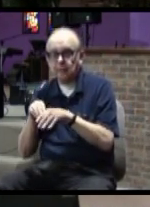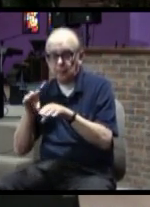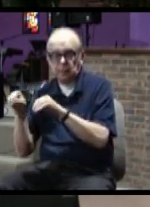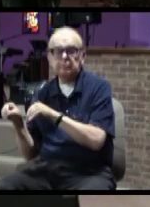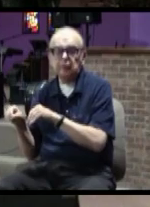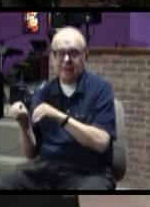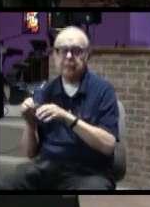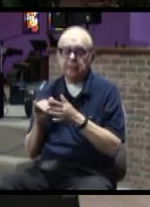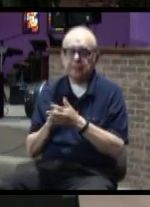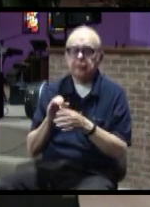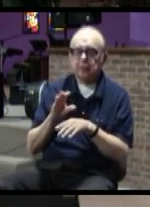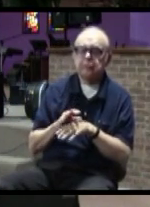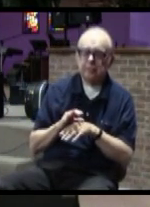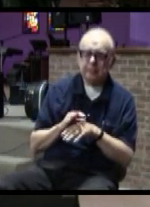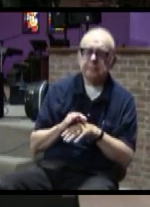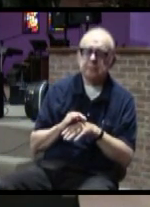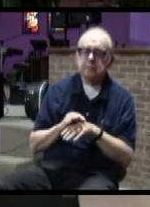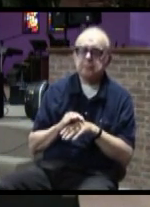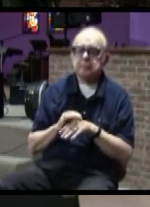it.